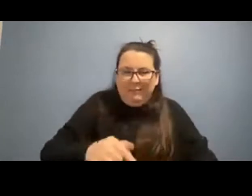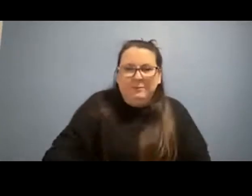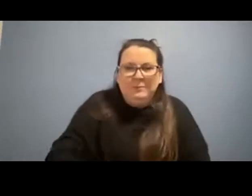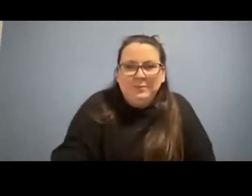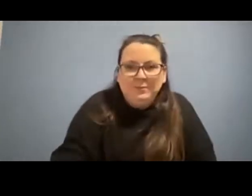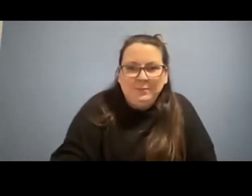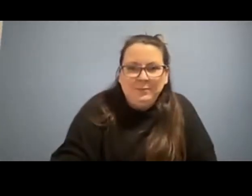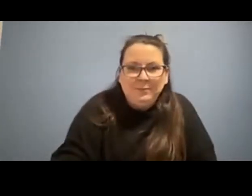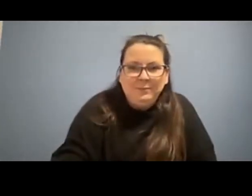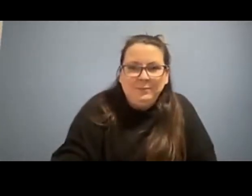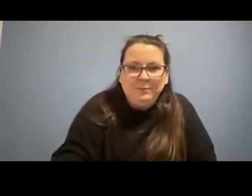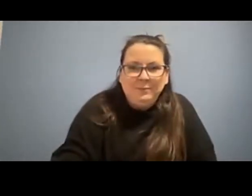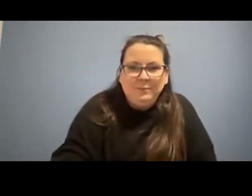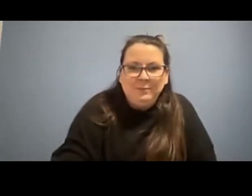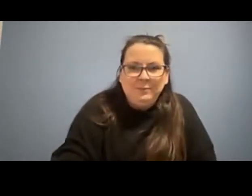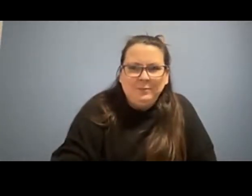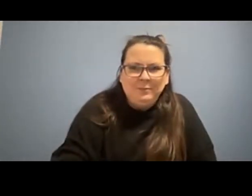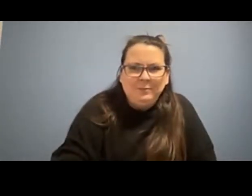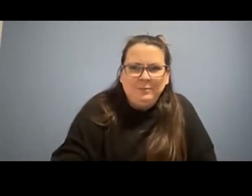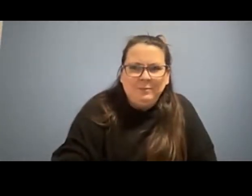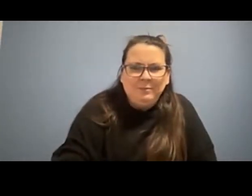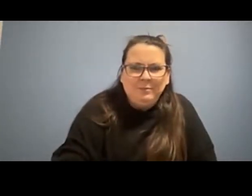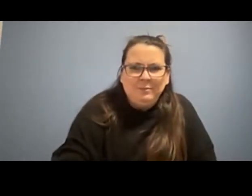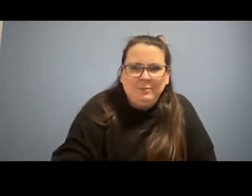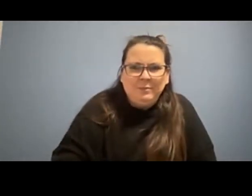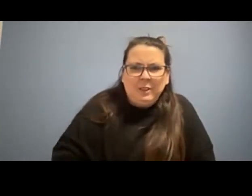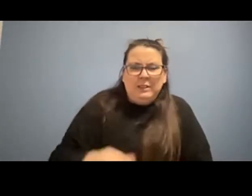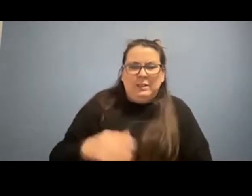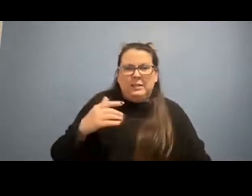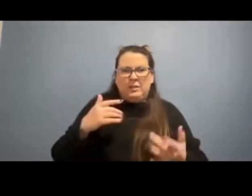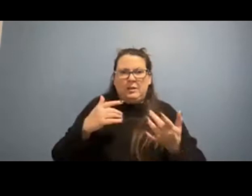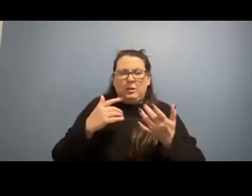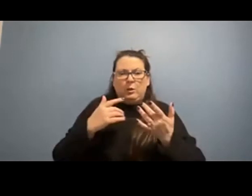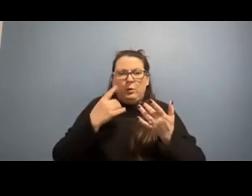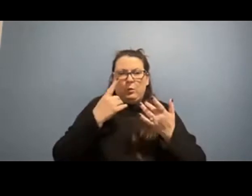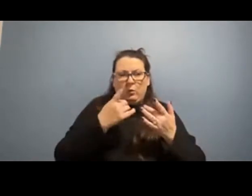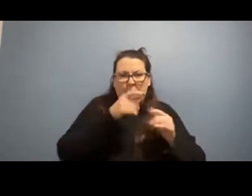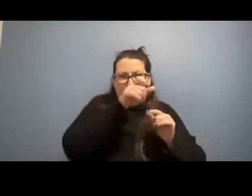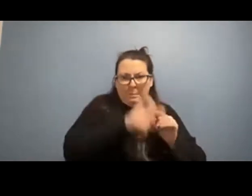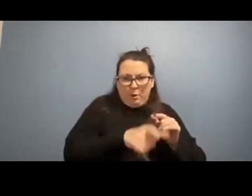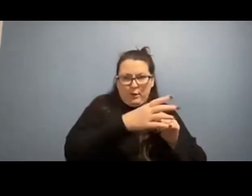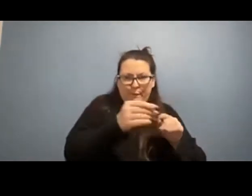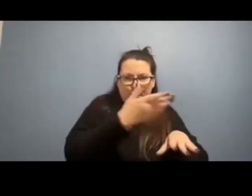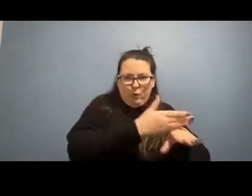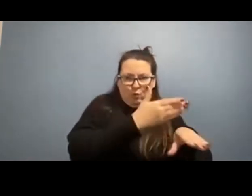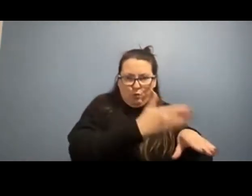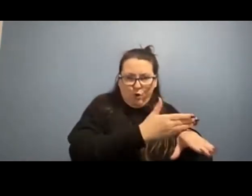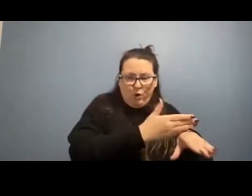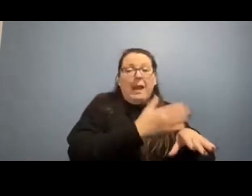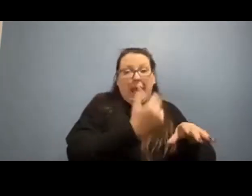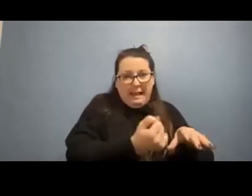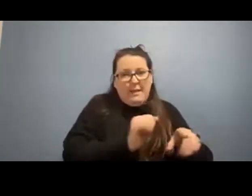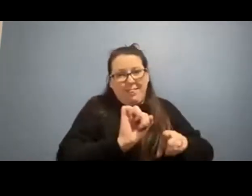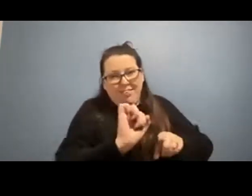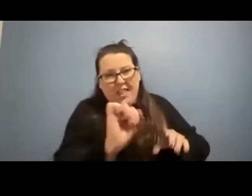Someone has asked the question, a colleague from work has a daughter who attended a local gym at the exact time